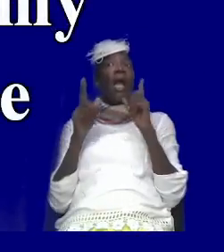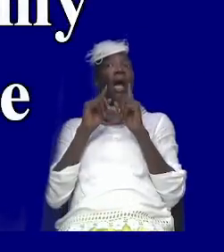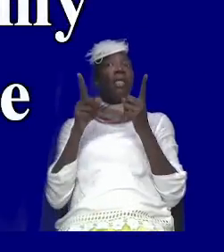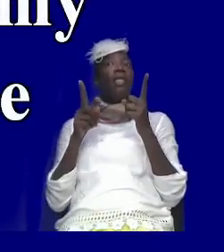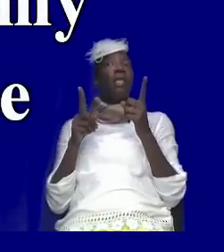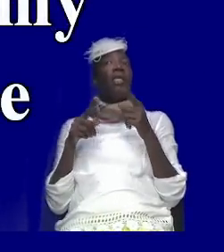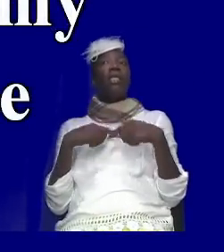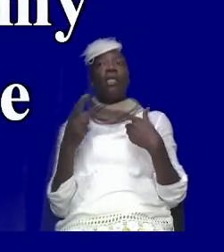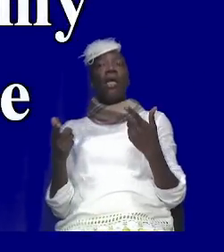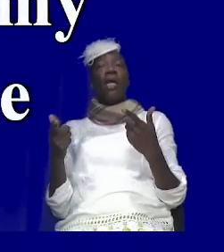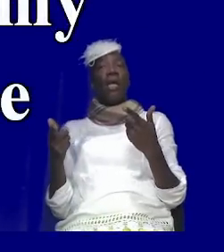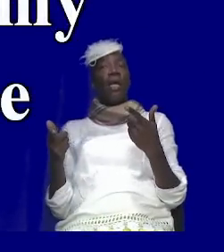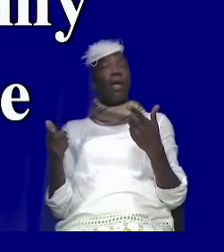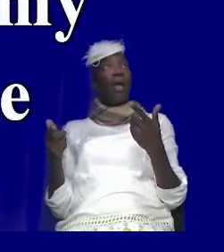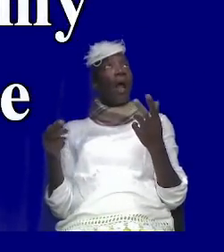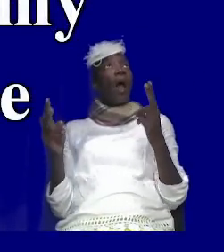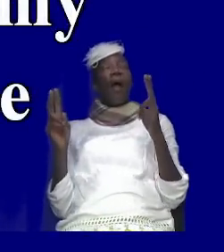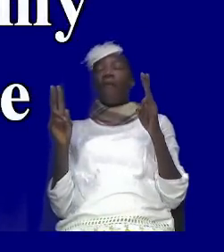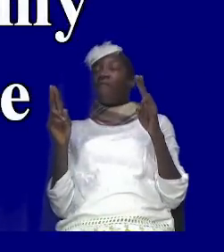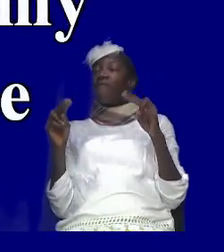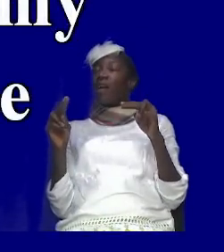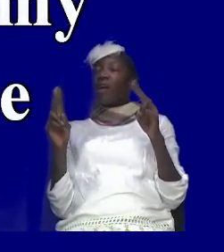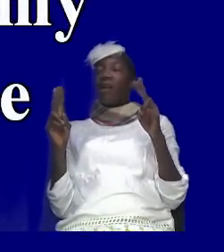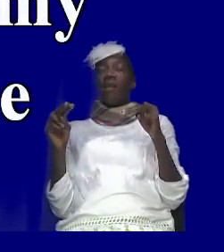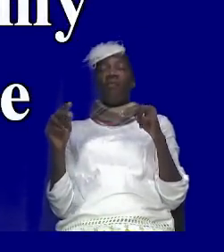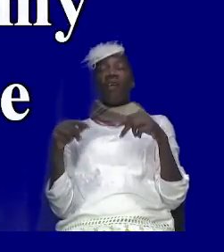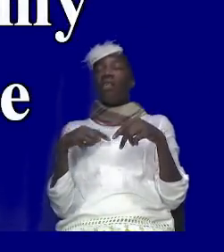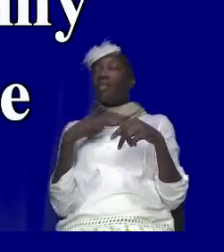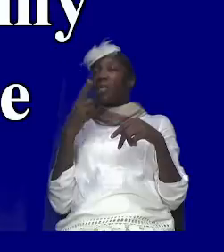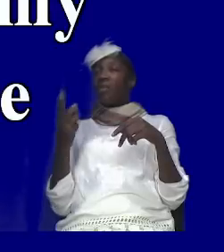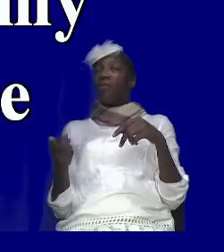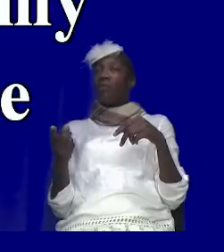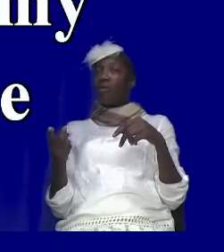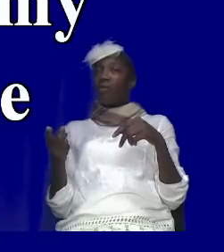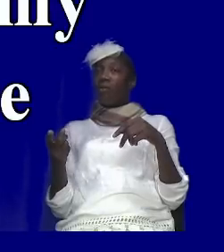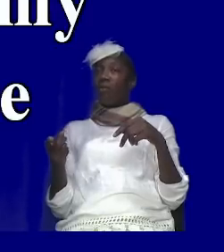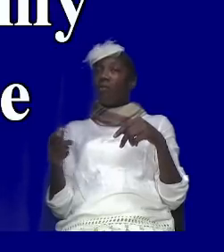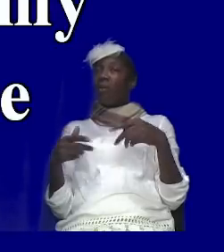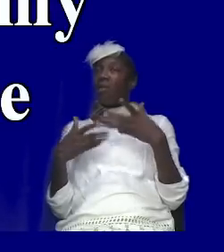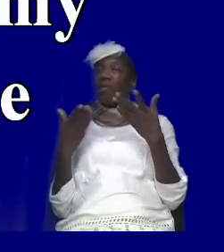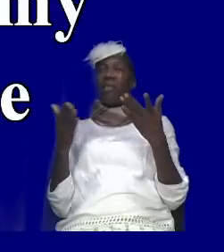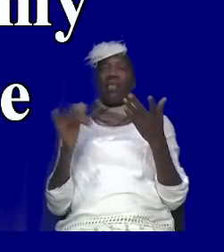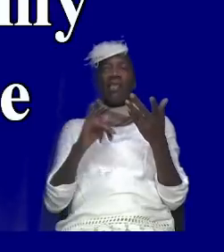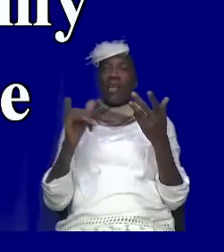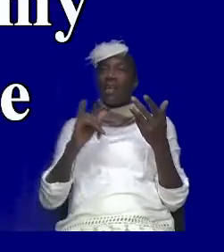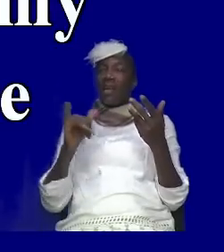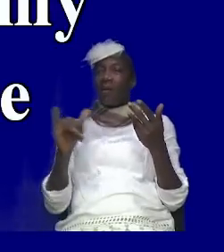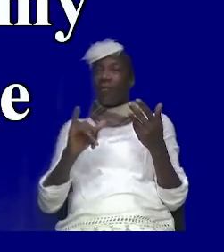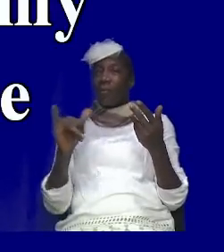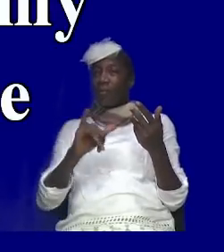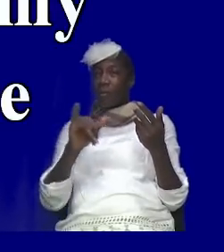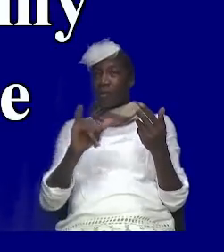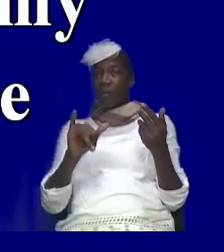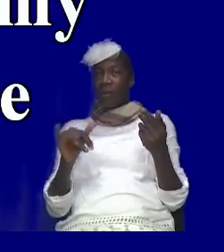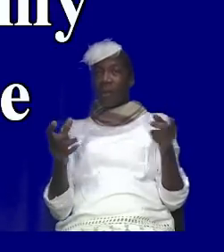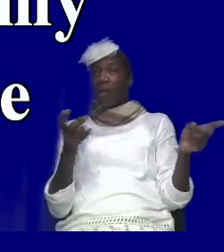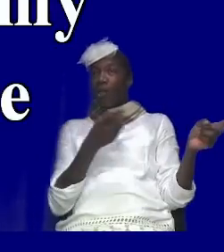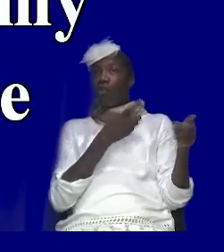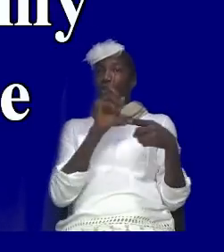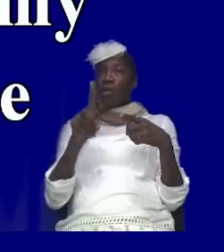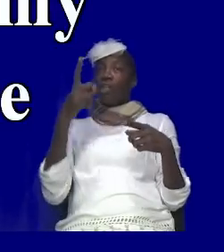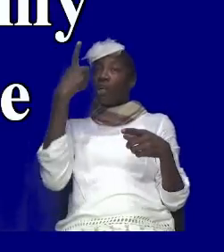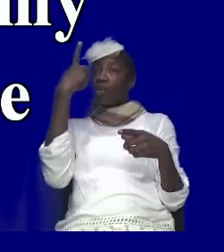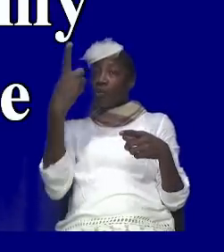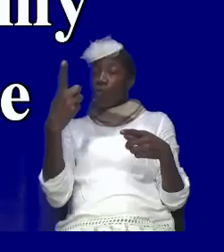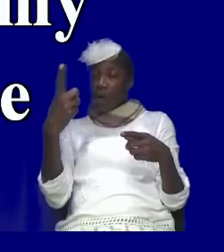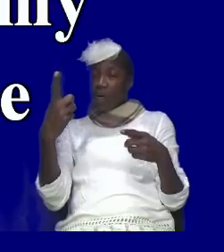say unto them, verily I say unto you, inasmuch as ye have done it unto one